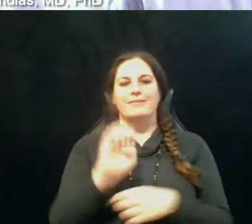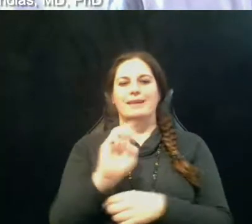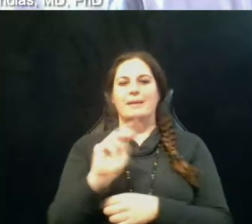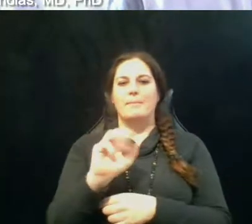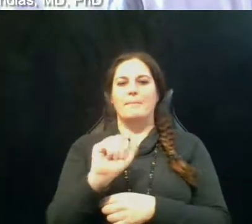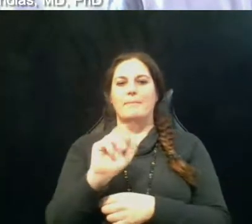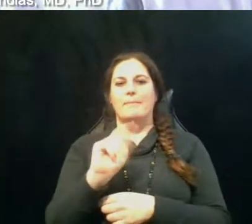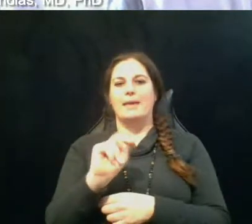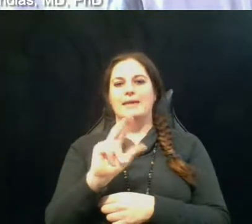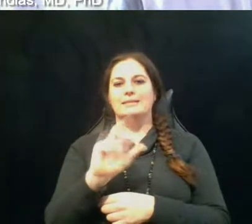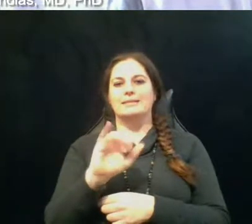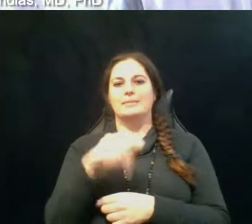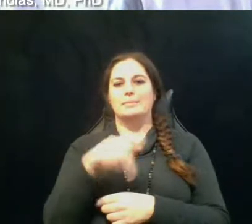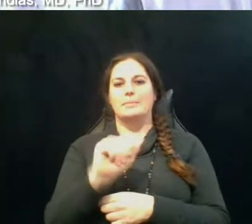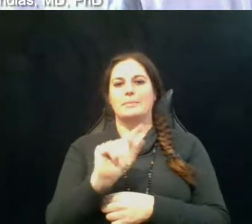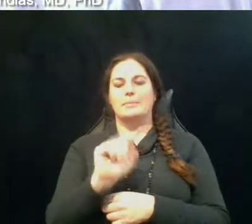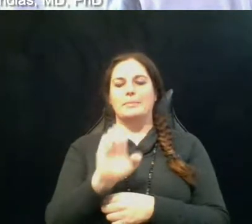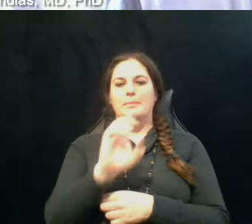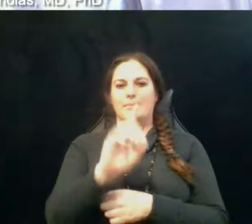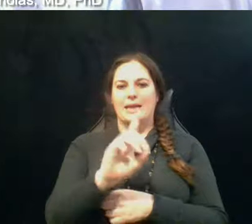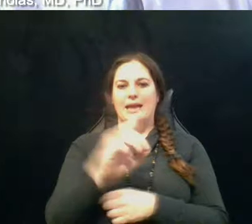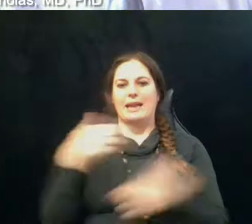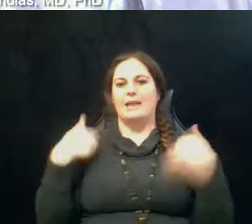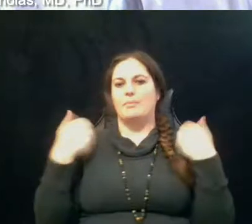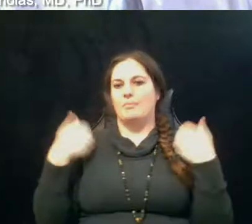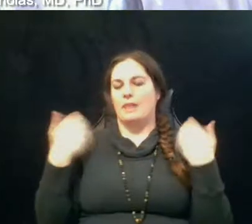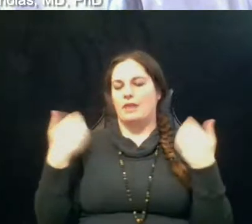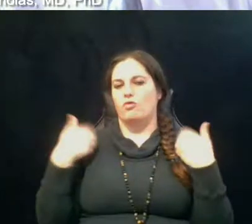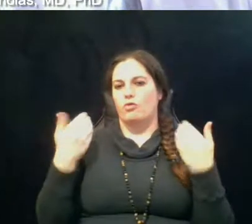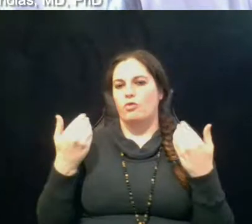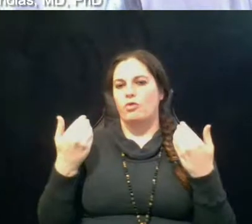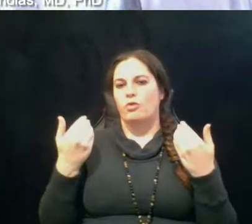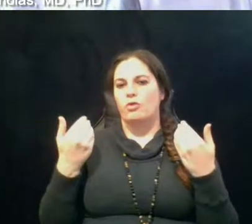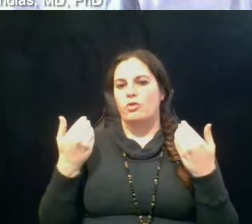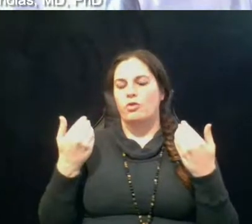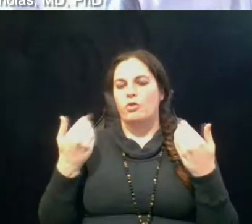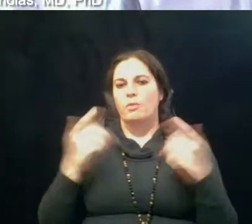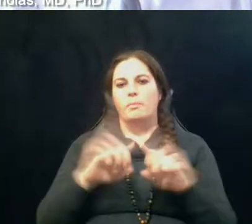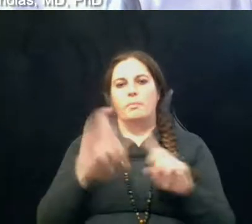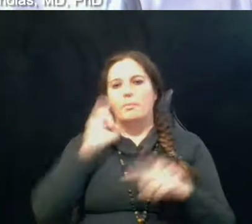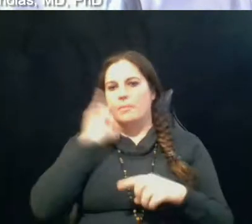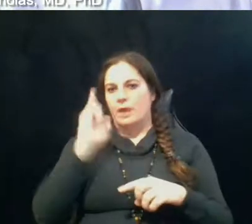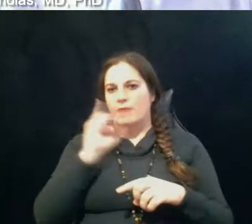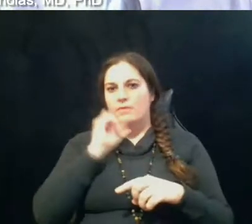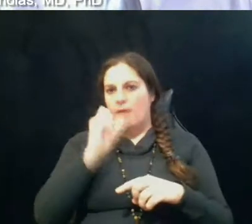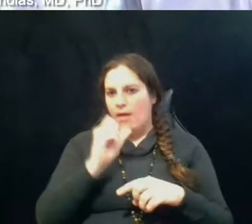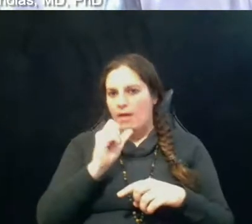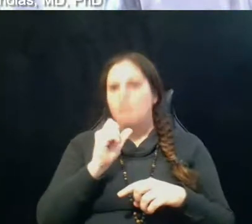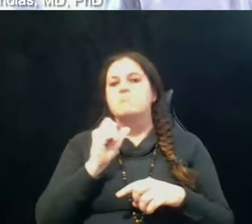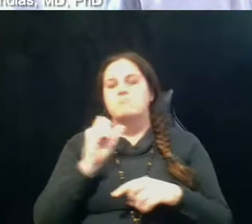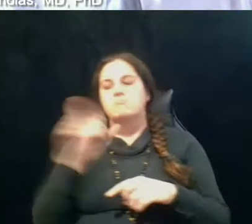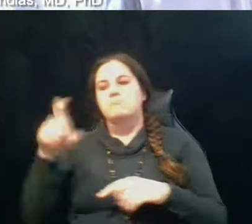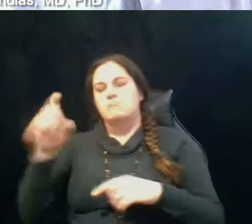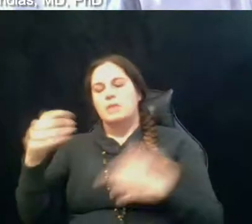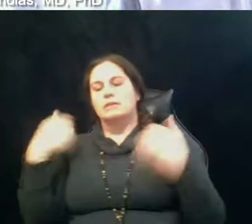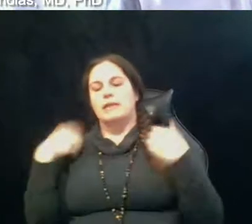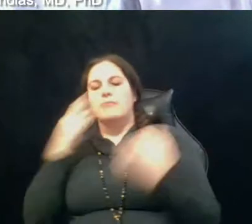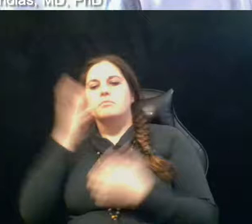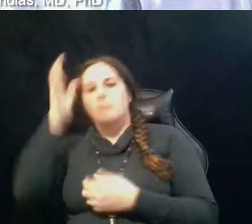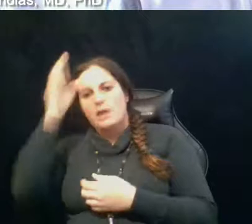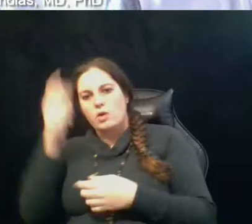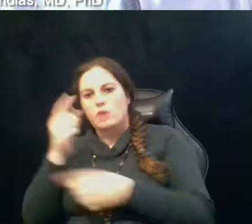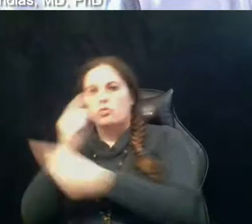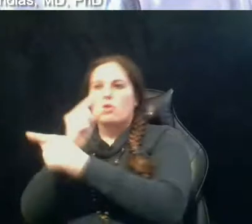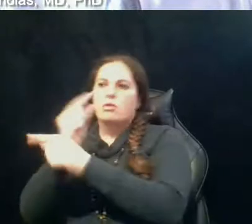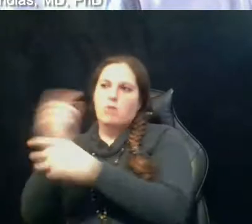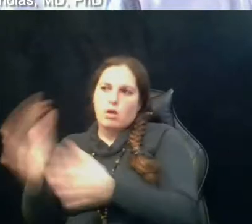minors, unless you are of the age of consent, you need to have your parent with you. If you have someone that you have medical power of attorney on